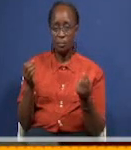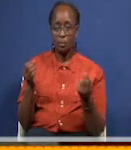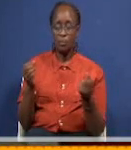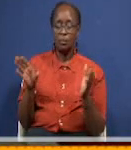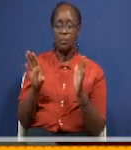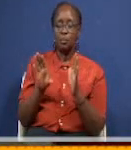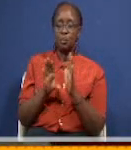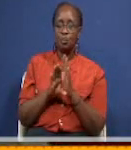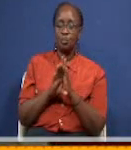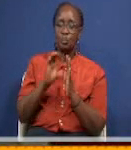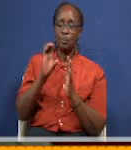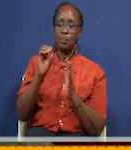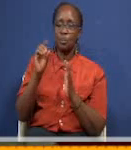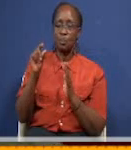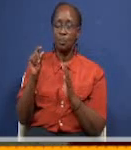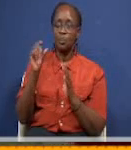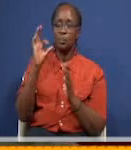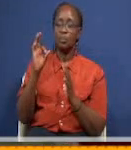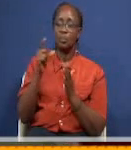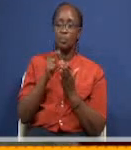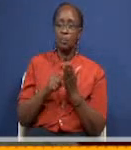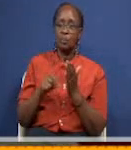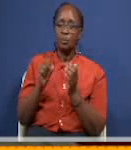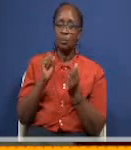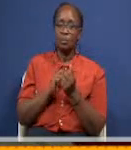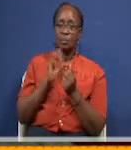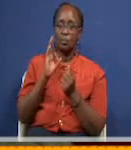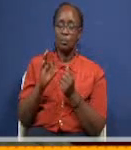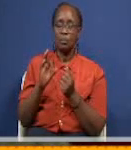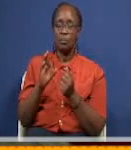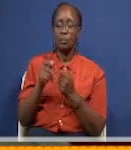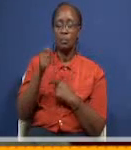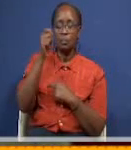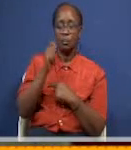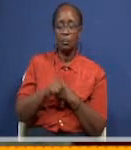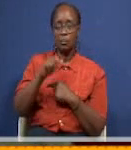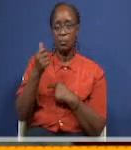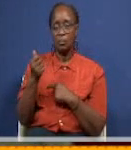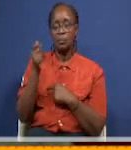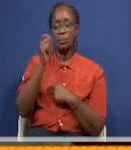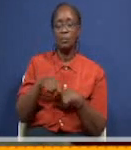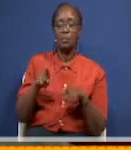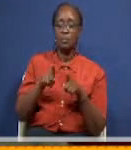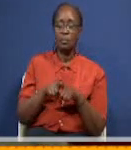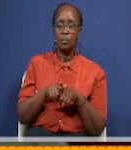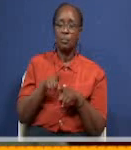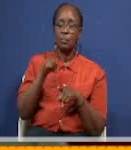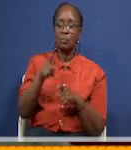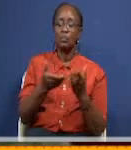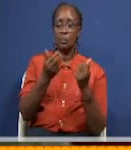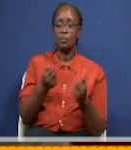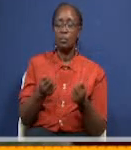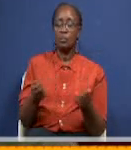ya Korosai 3, mustari wa 13, inasema ukiukumu wengine wa ukumu venyewe utataka kukumiwa. Sasa, mustaiki